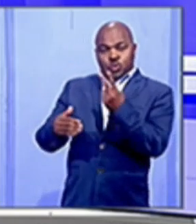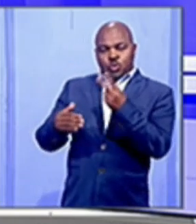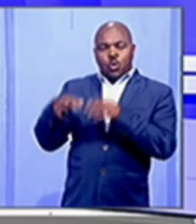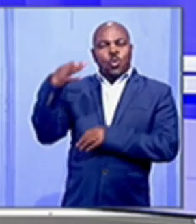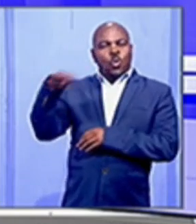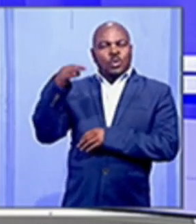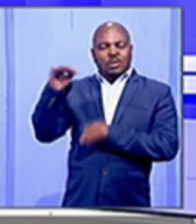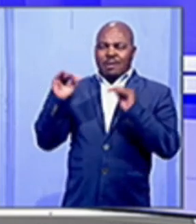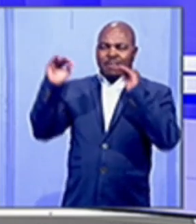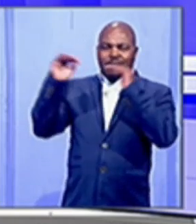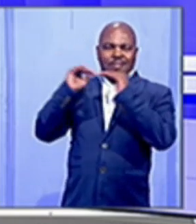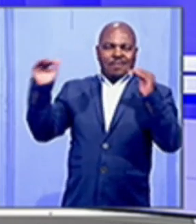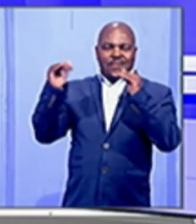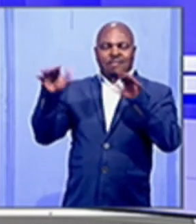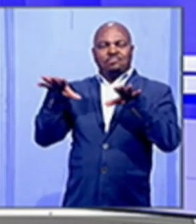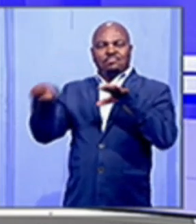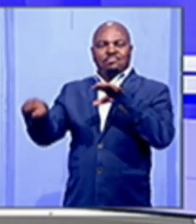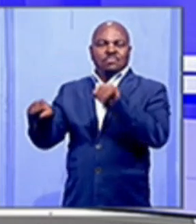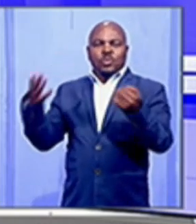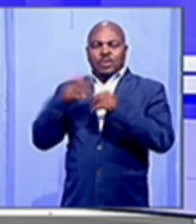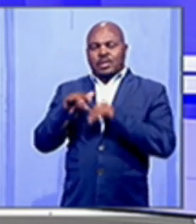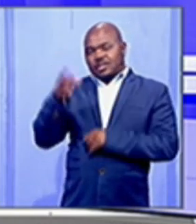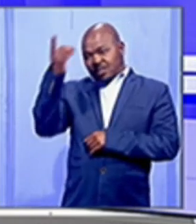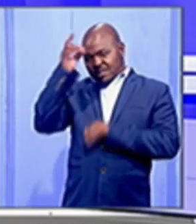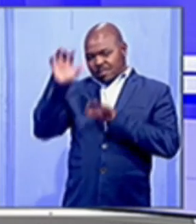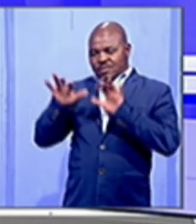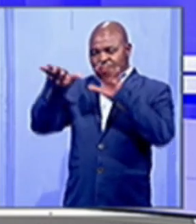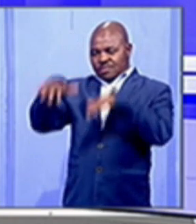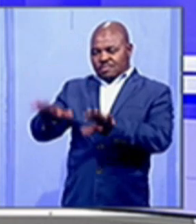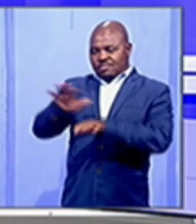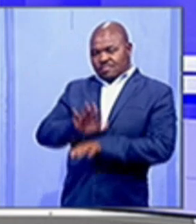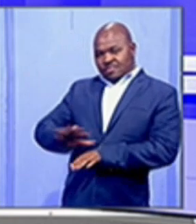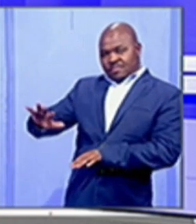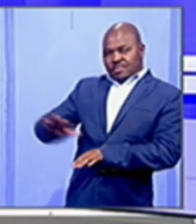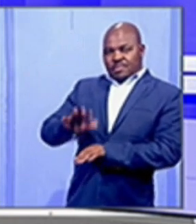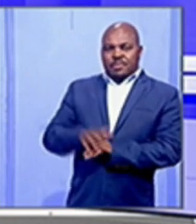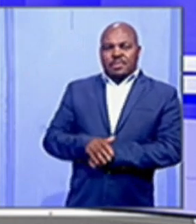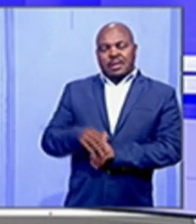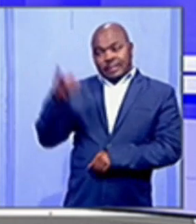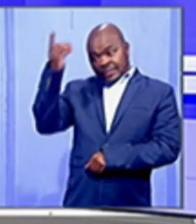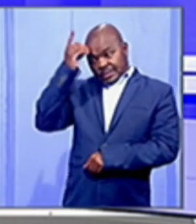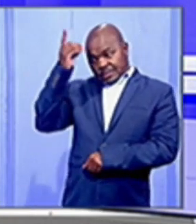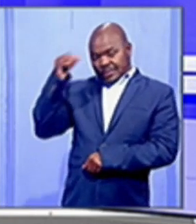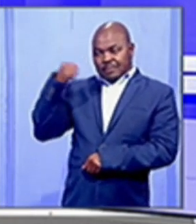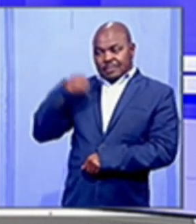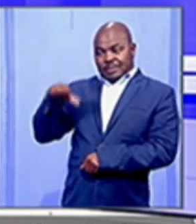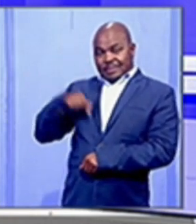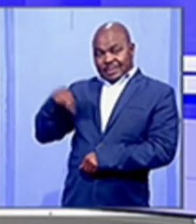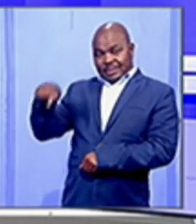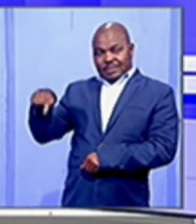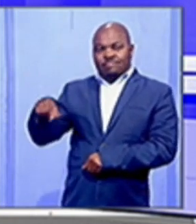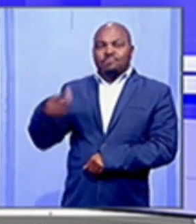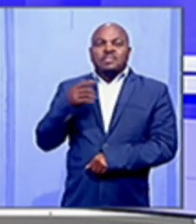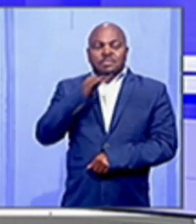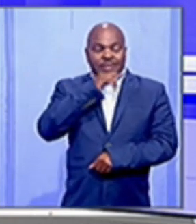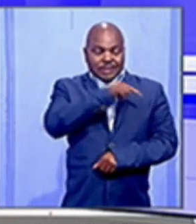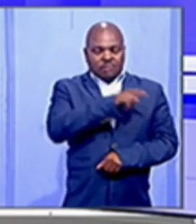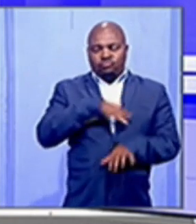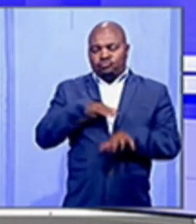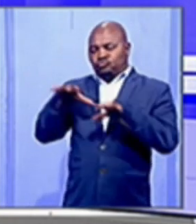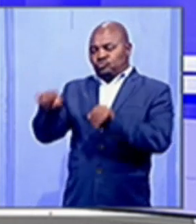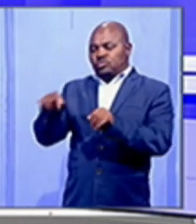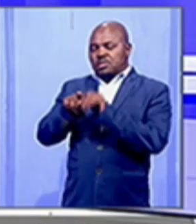kwa godimo mo dintsheng tsa lewatle kwa Durban. Go ya ka mmasepala-mogolo wa Thekwini, Southern Sun e tlile go tsaya le go